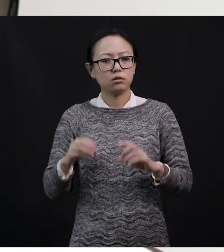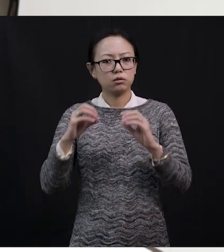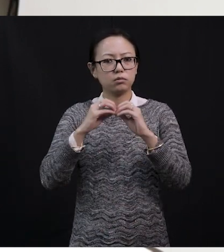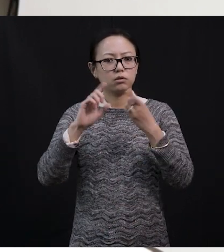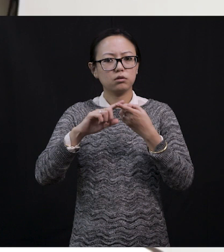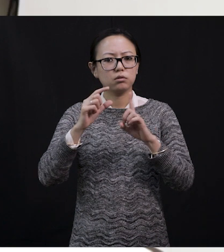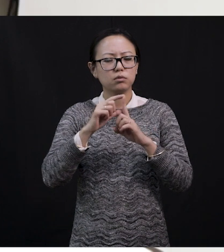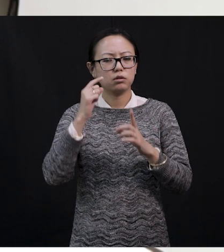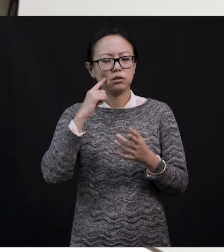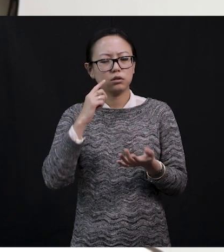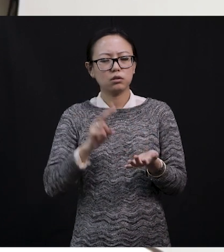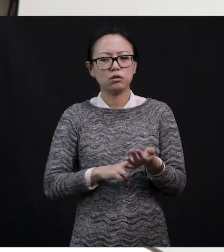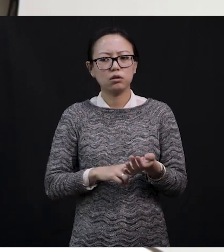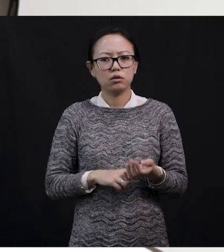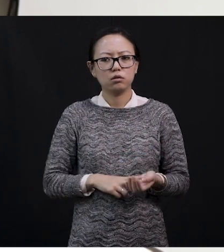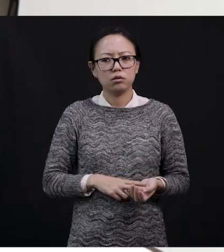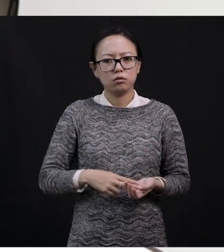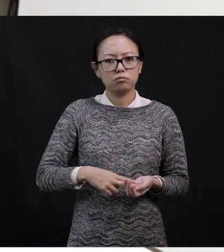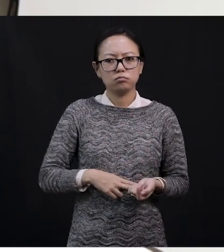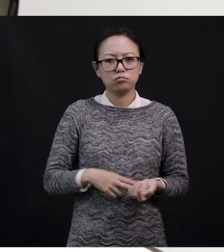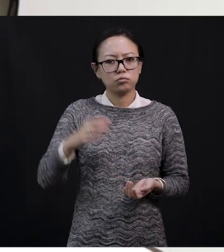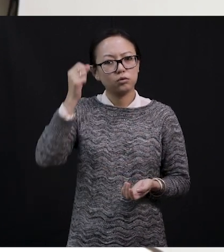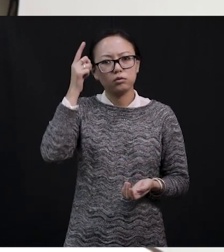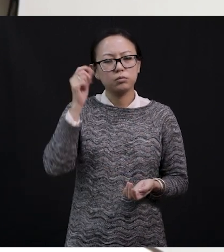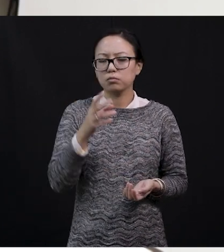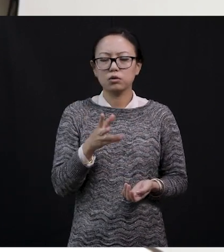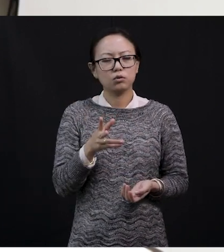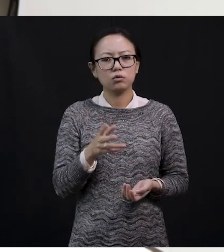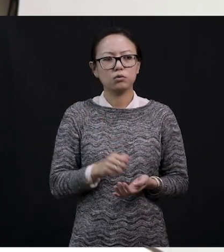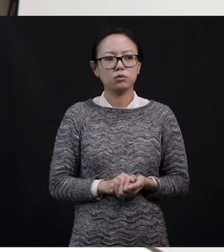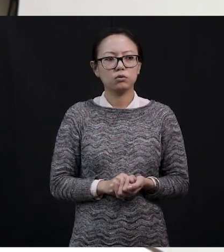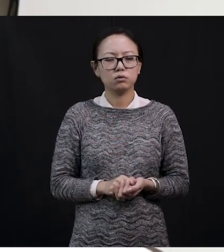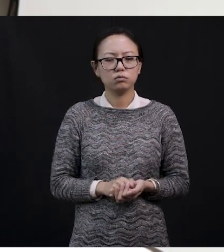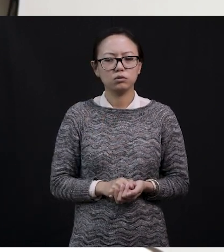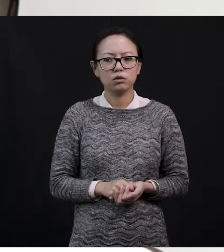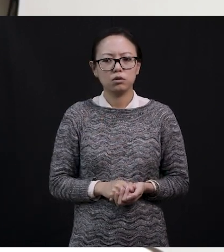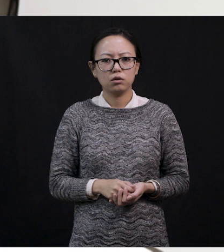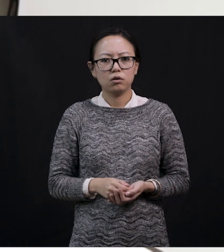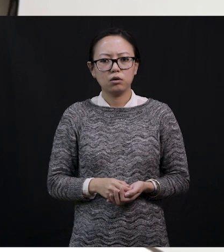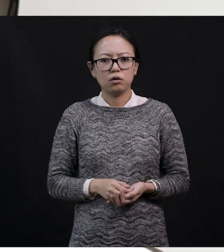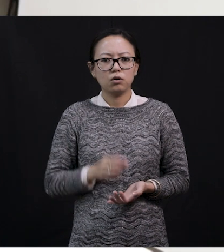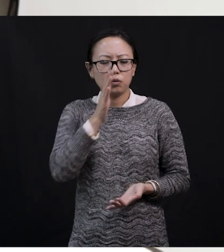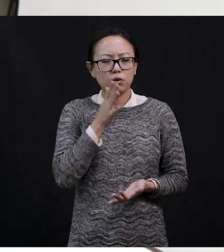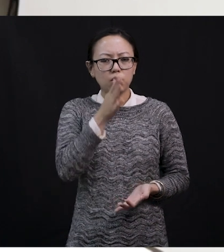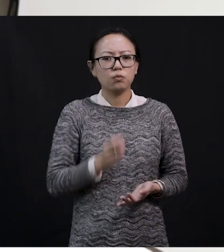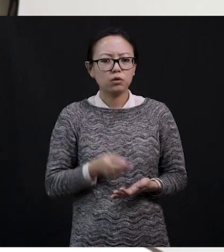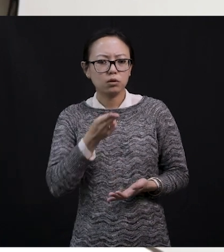had helped him, did small kinds of favors for him, and he fixed up a railway booking